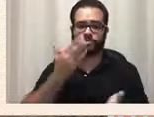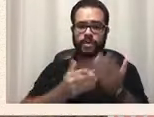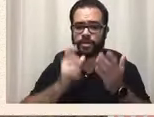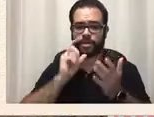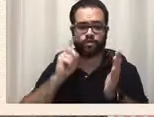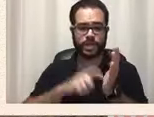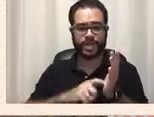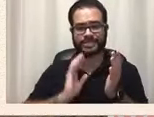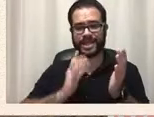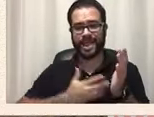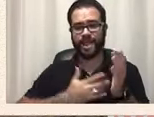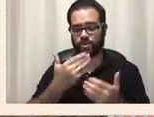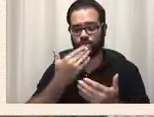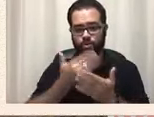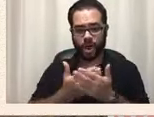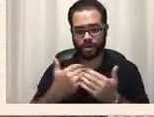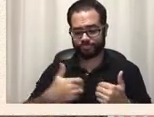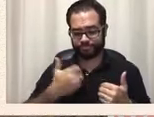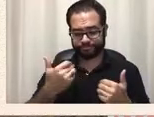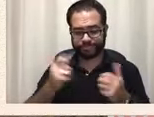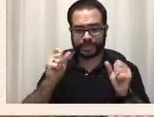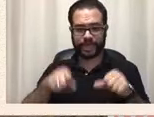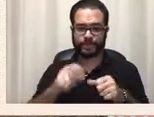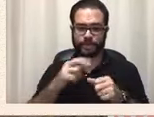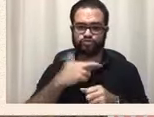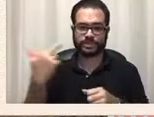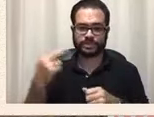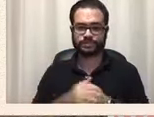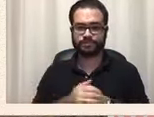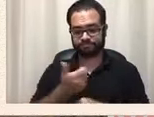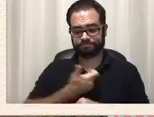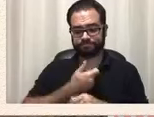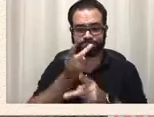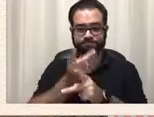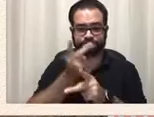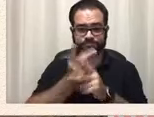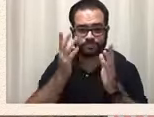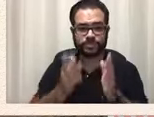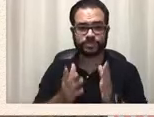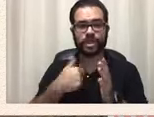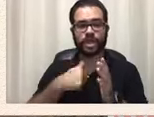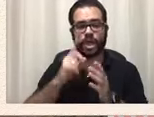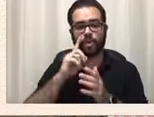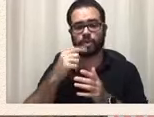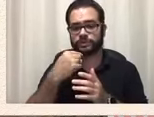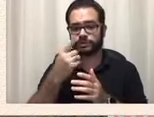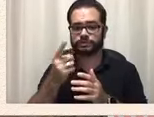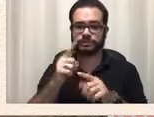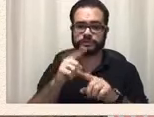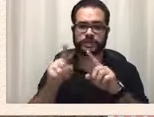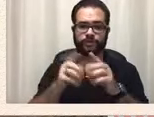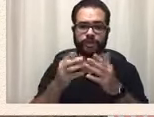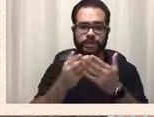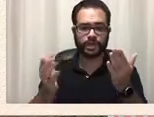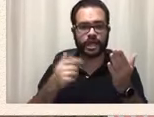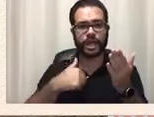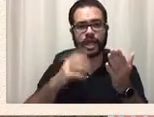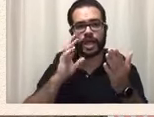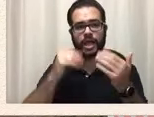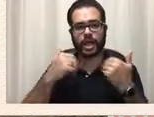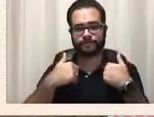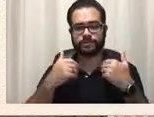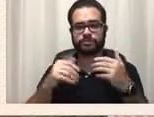As a caregiver myself, I will share a few spaces that I have taken on my personalized